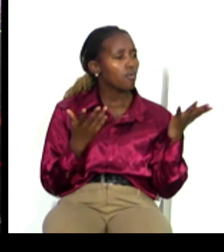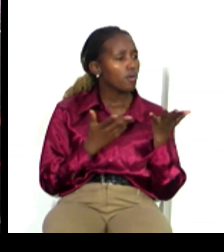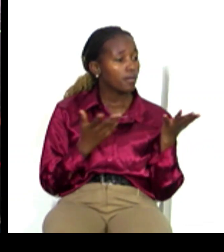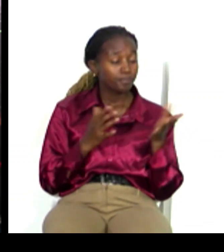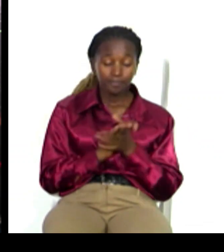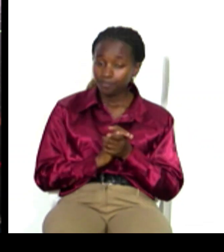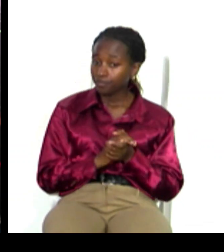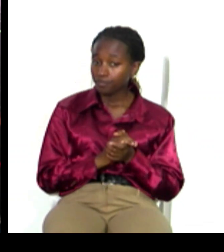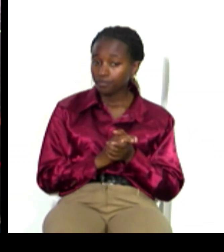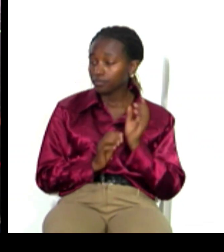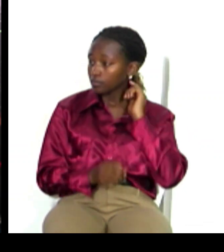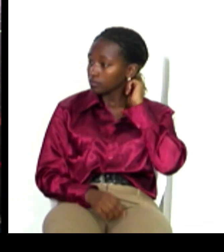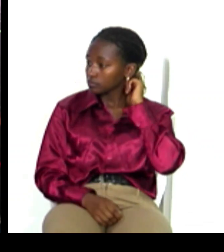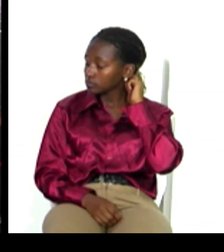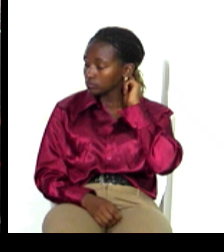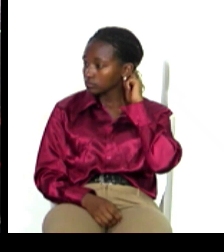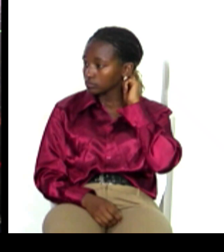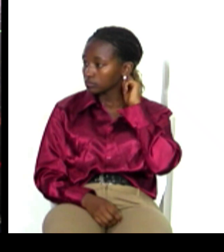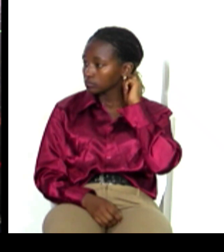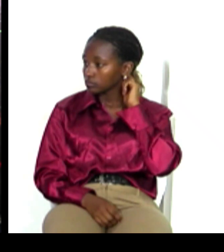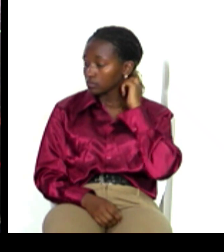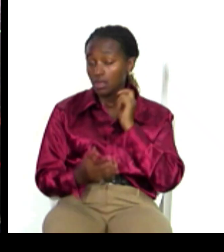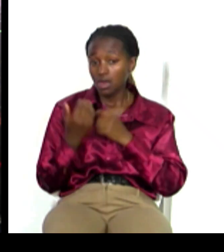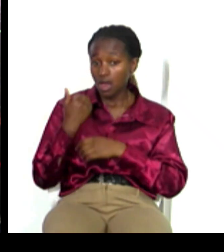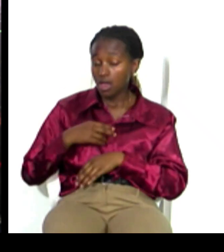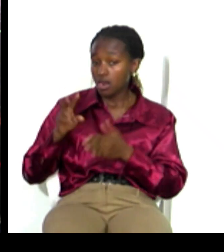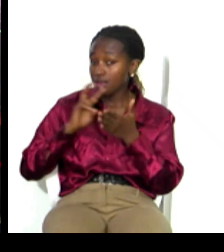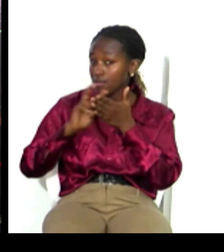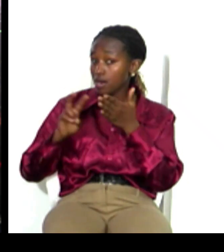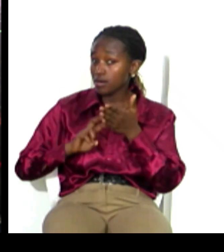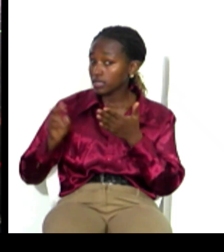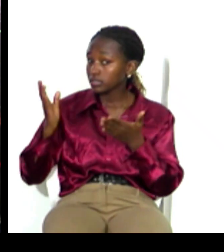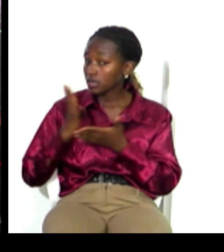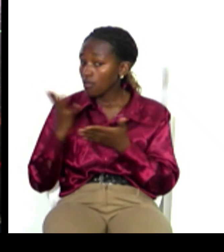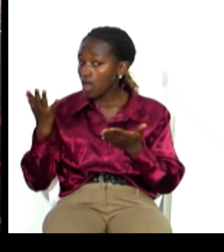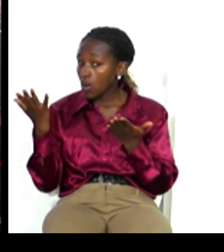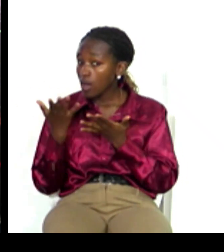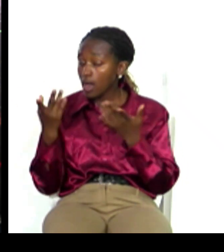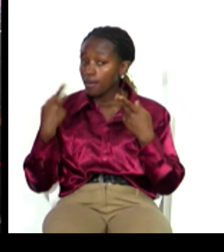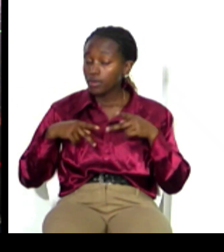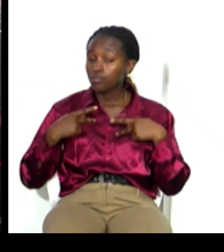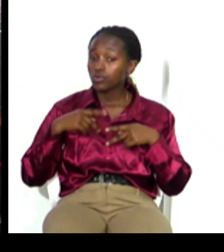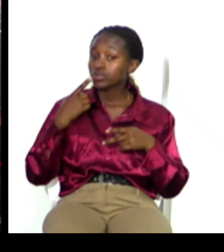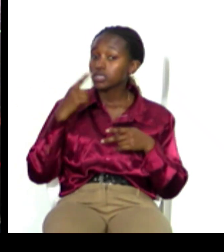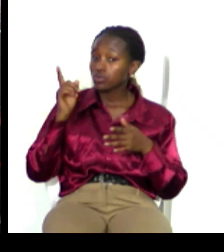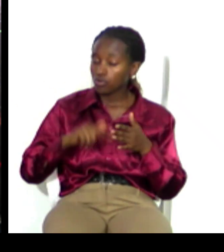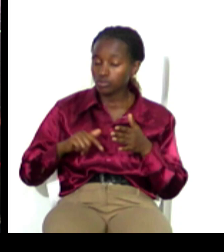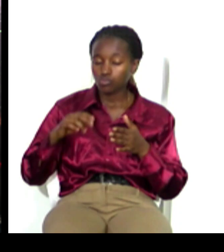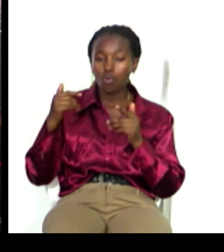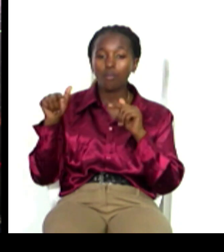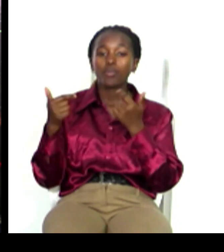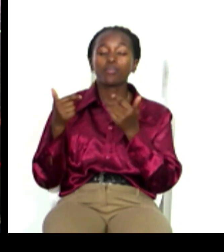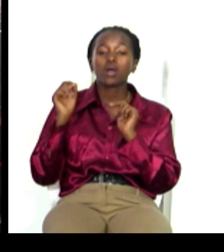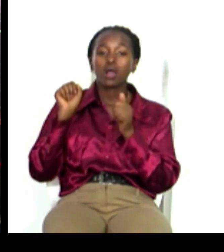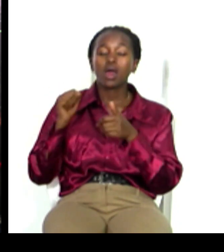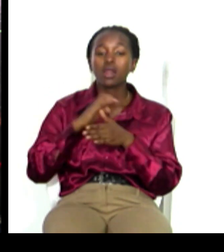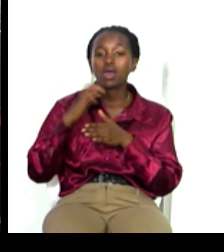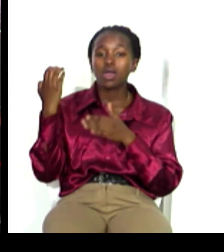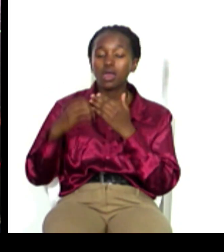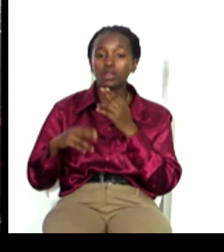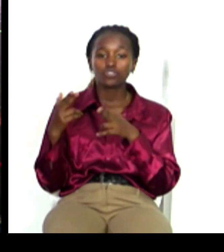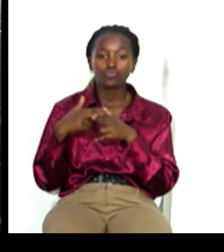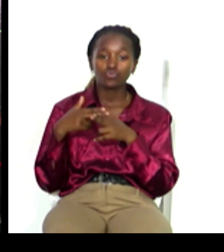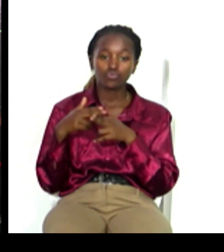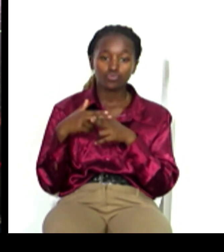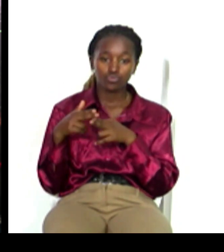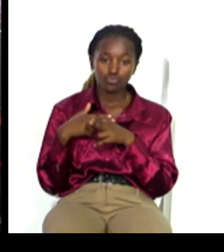think right now, I've read somewhere that the conflict is going to end soon. That is what the president of